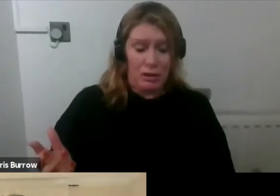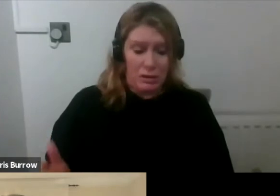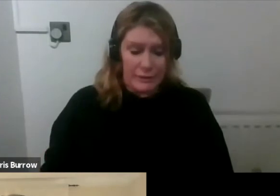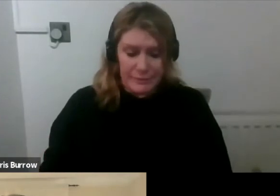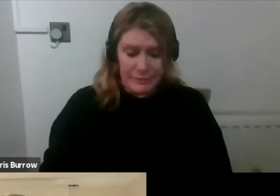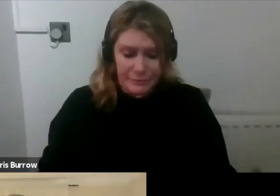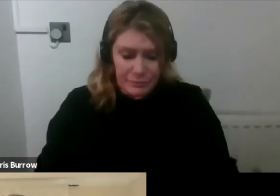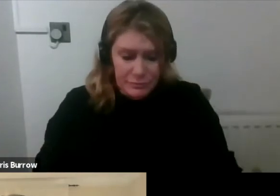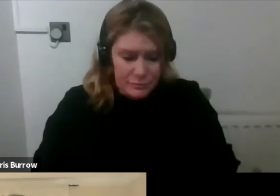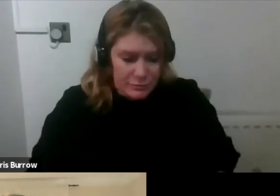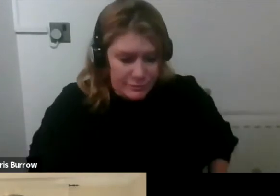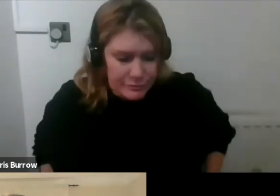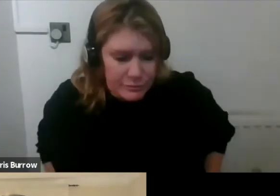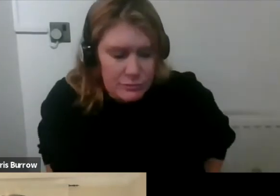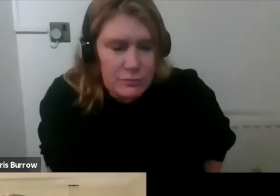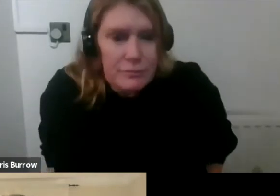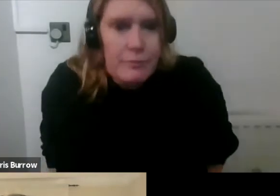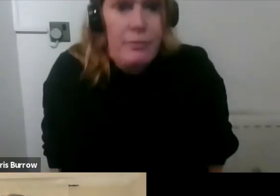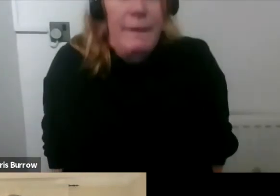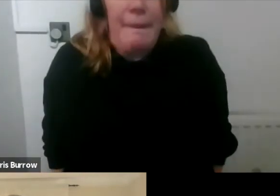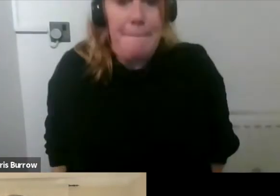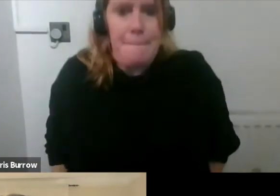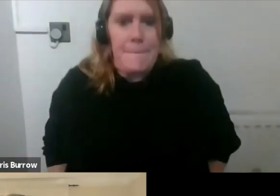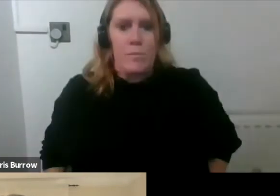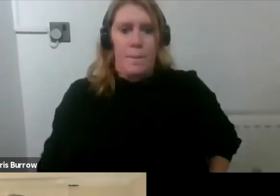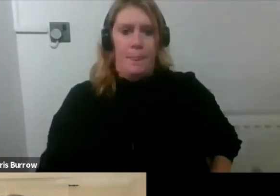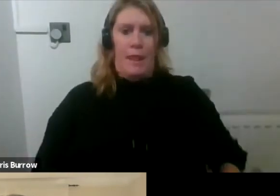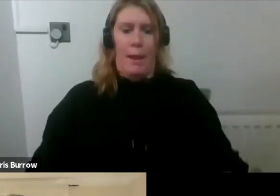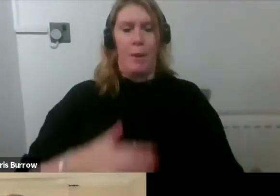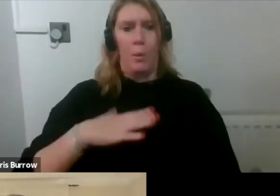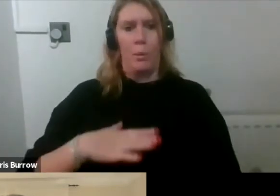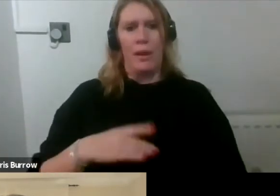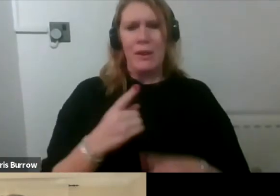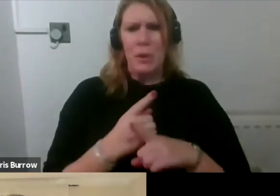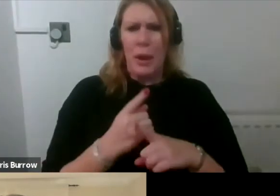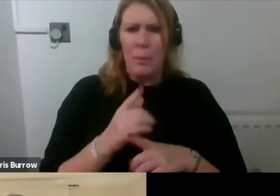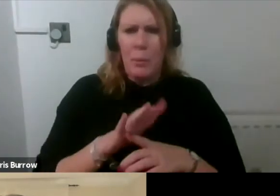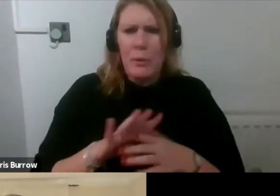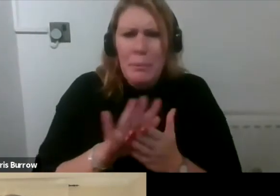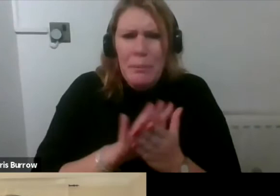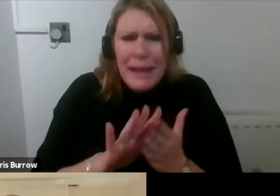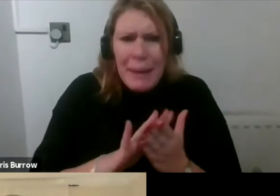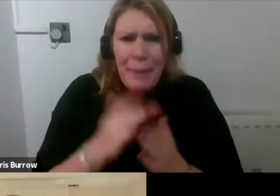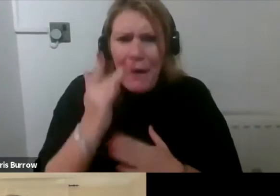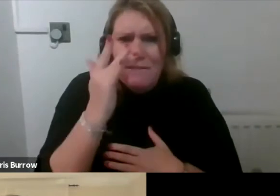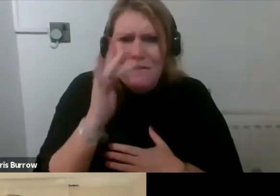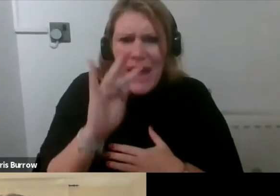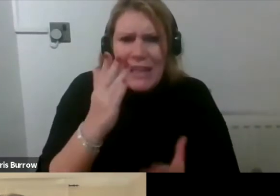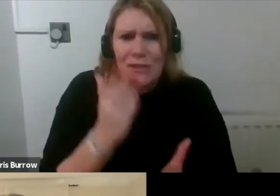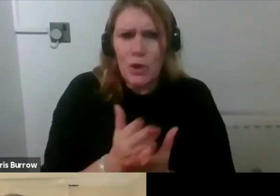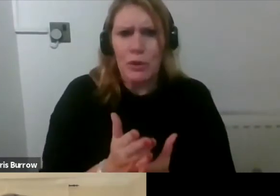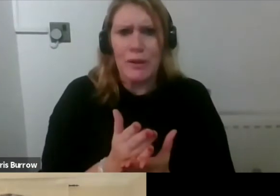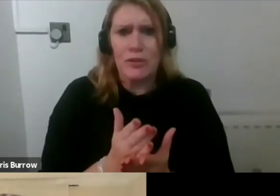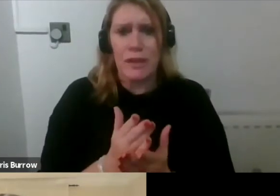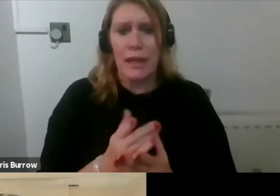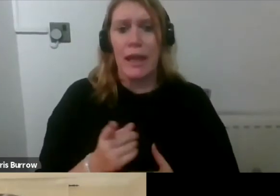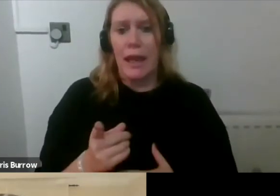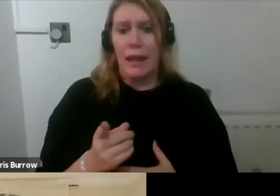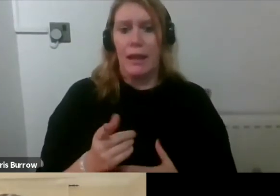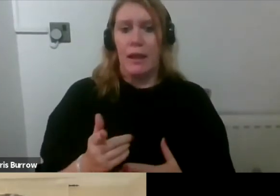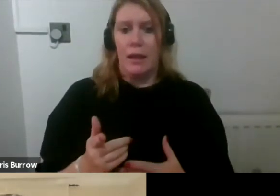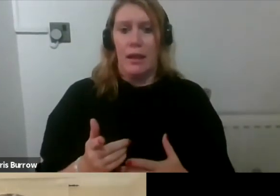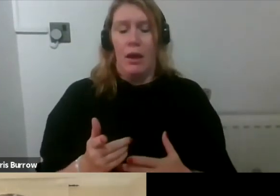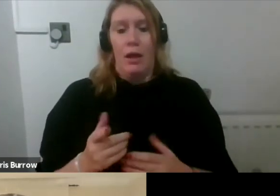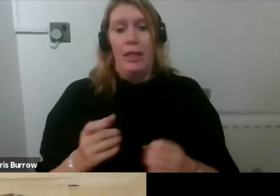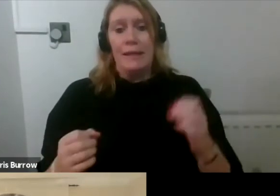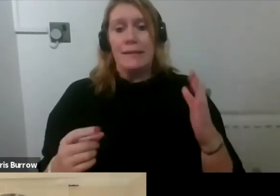fake documentary, how did the idea of reasonable adjustment really come about? Yeah, I mean, that's something that's important